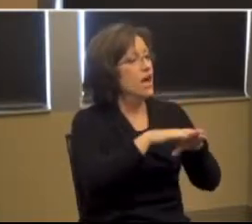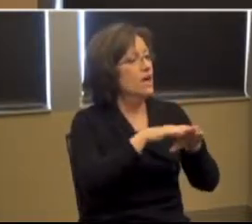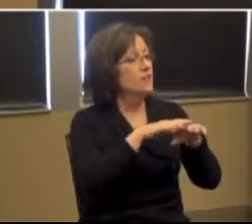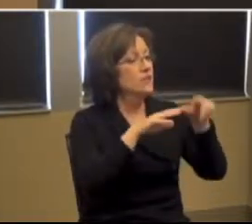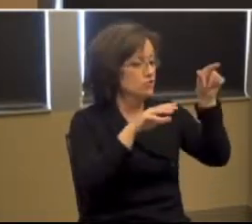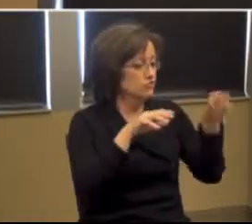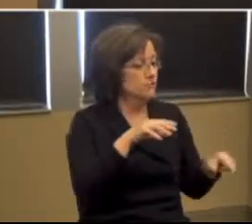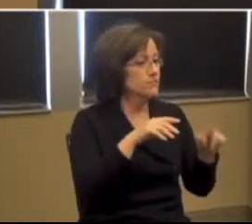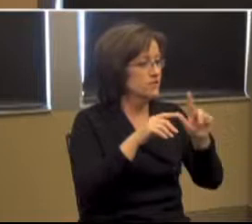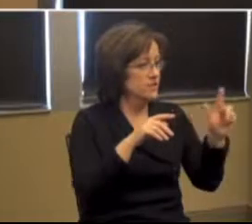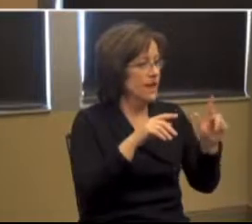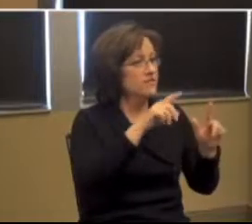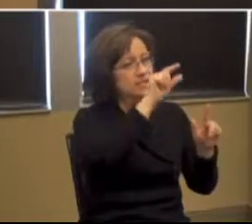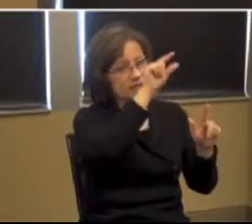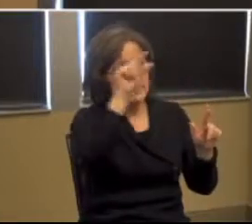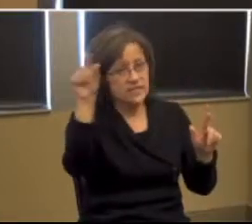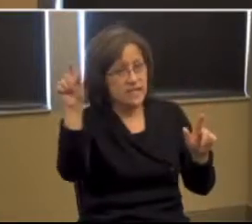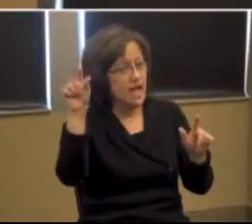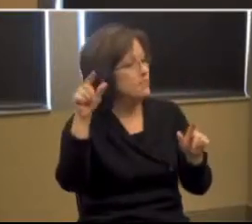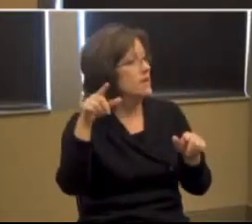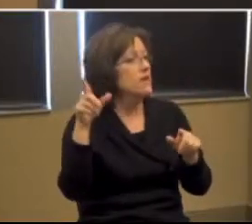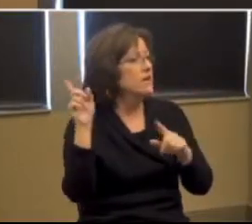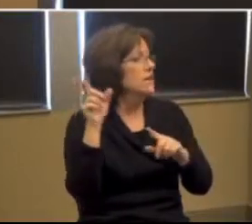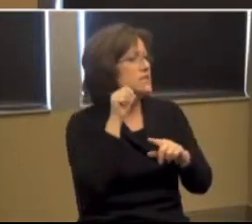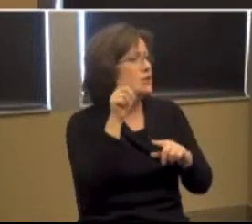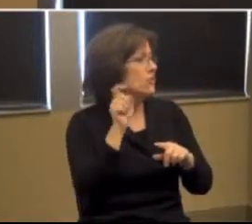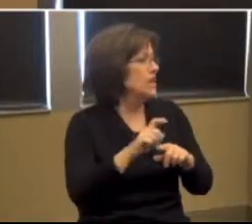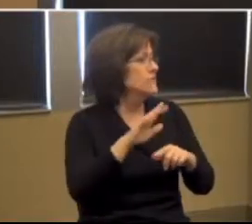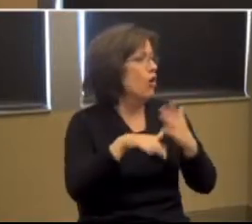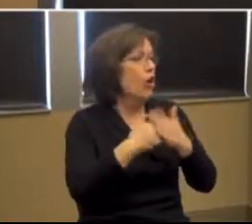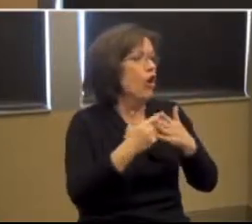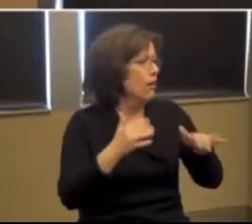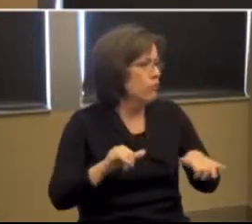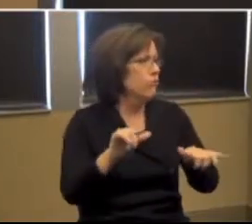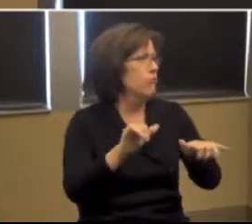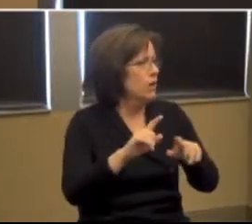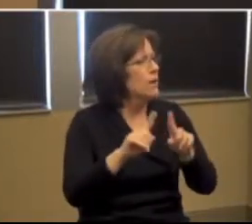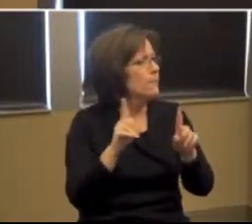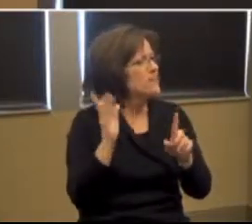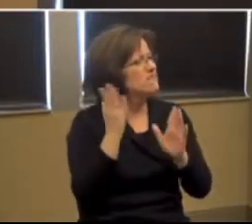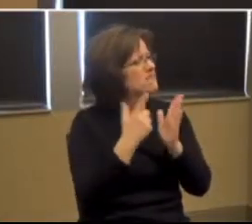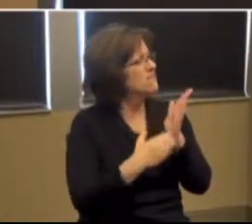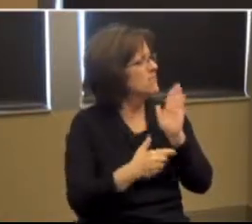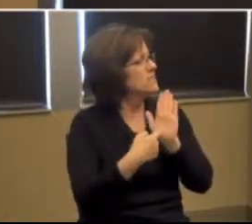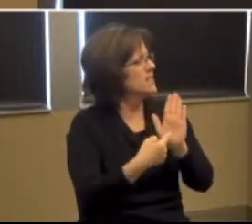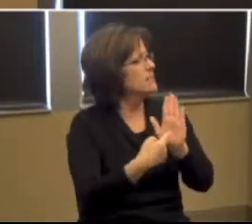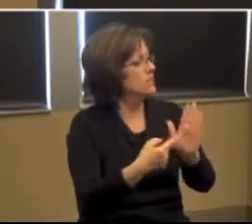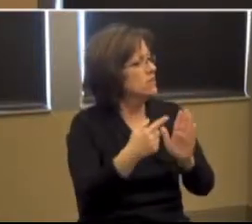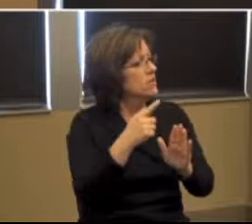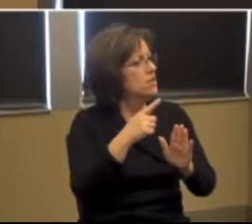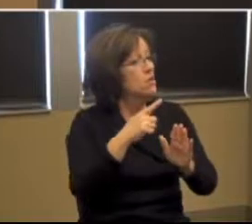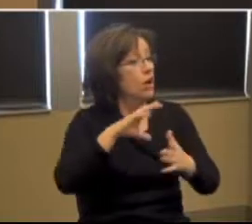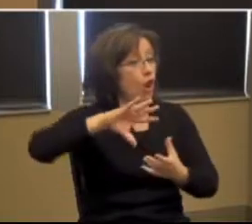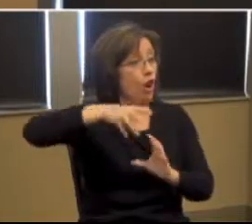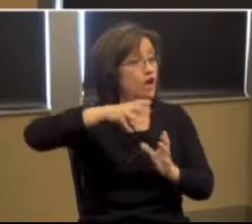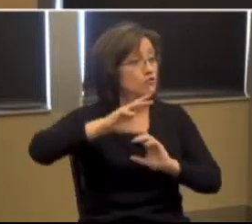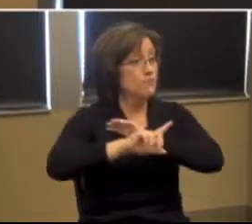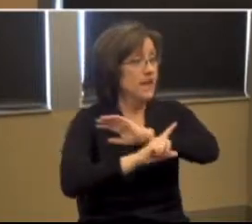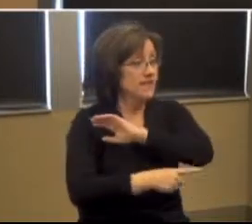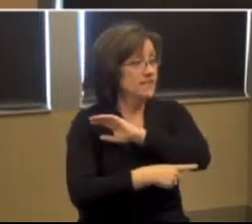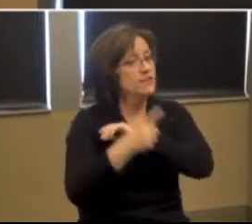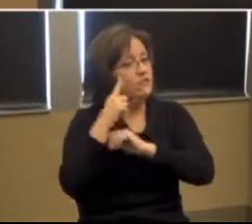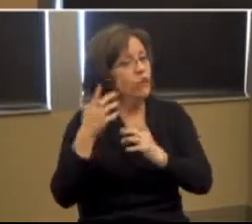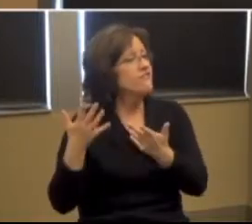top. In all these pictures, they don't have to be that way. We'll get to that. But this is just some examples, laundry baskets again for